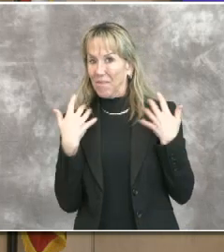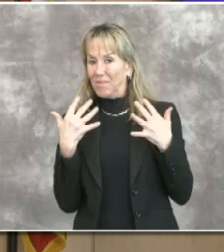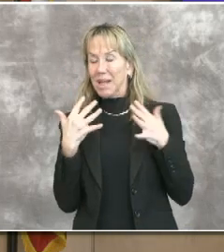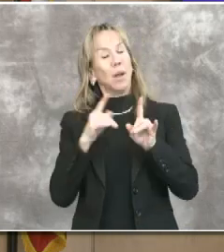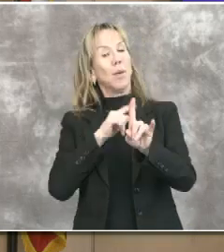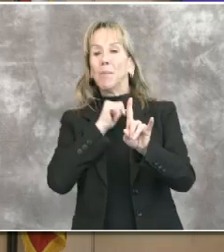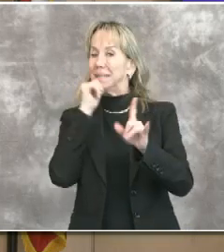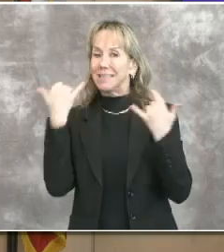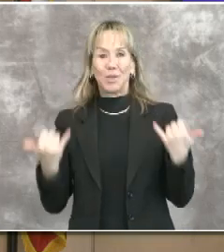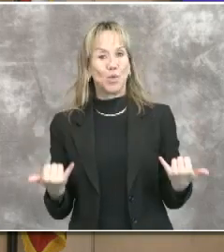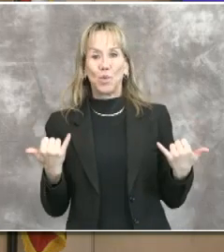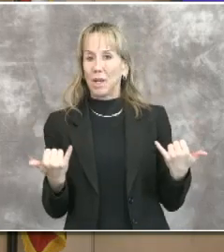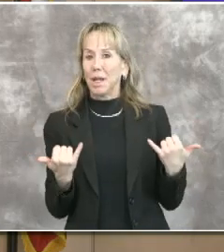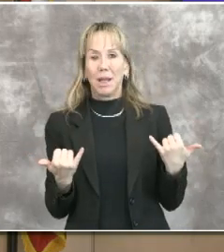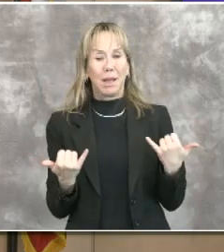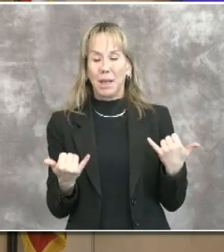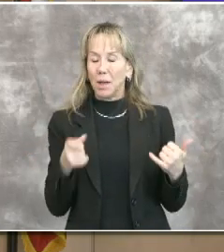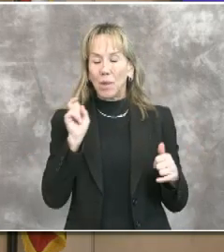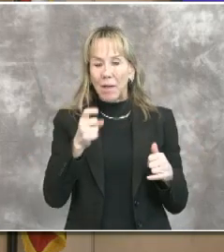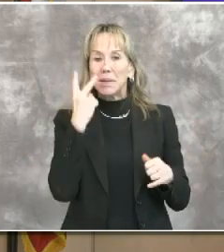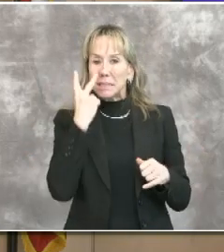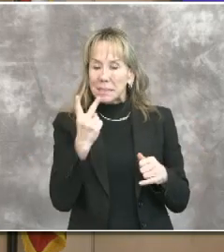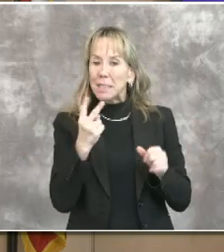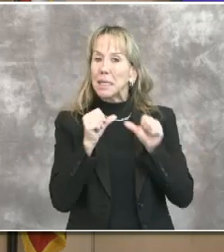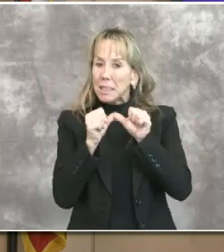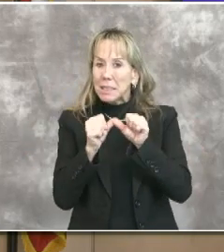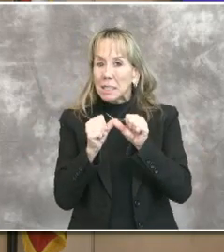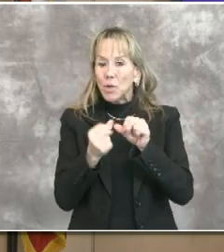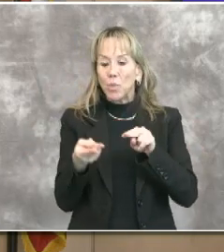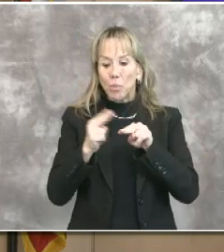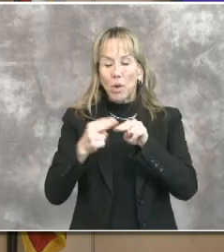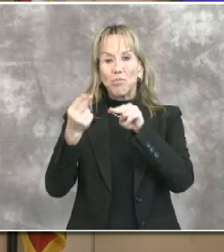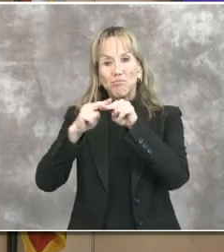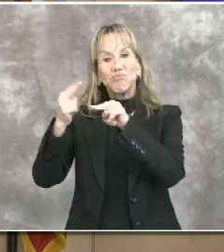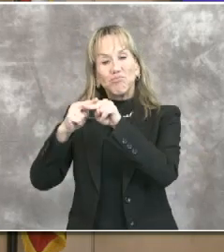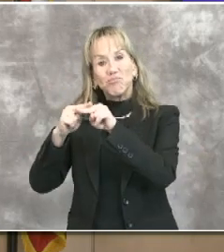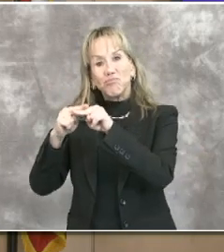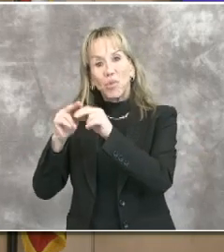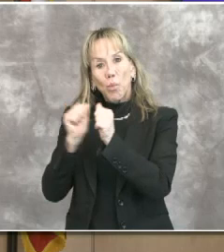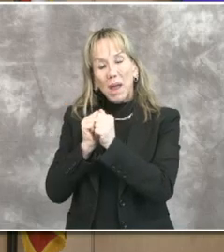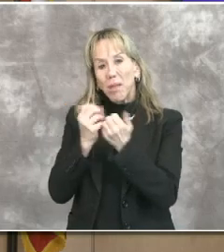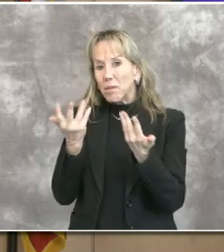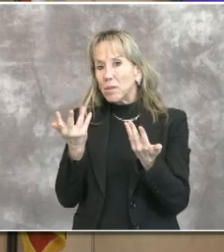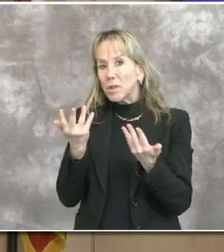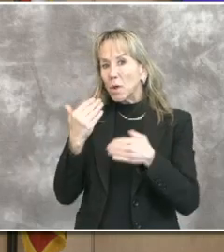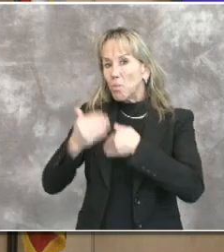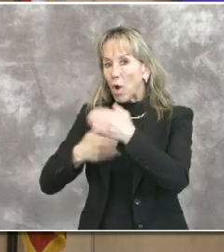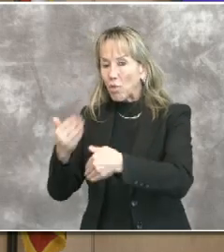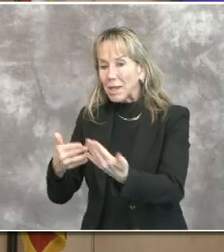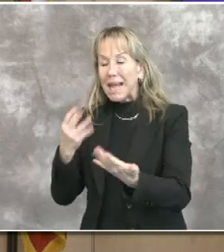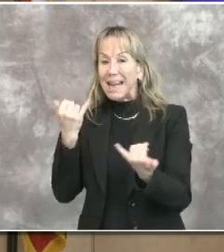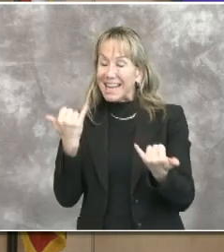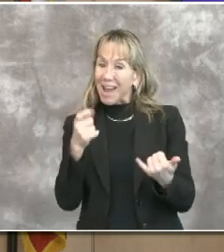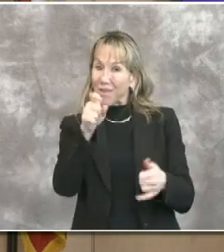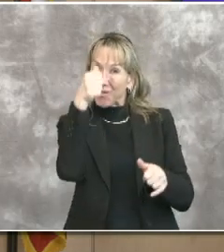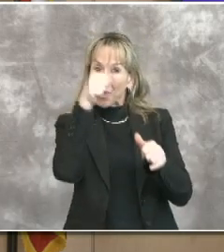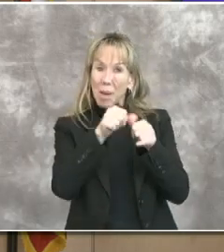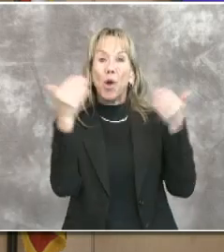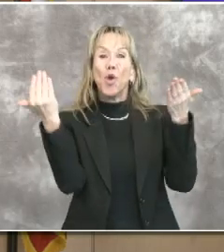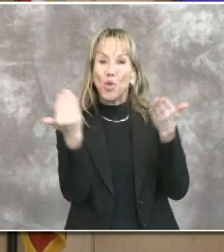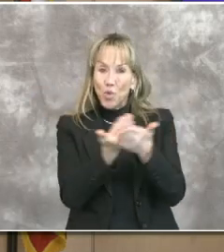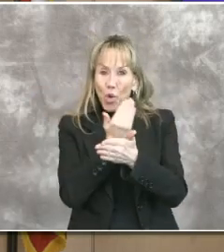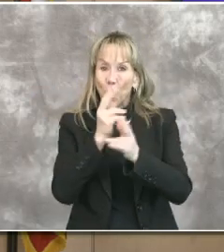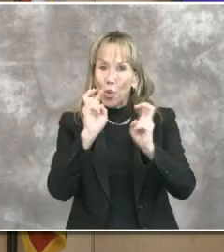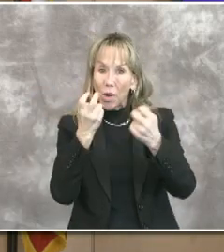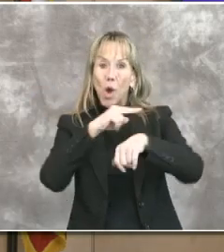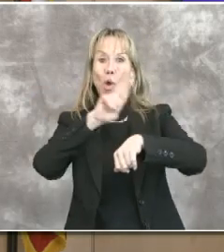there today. We have to see continued progress, and we also have to accept that we're talking about a new normal. Until such time as there is a